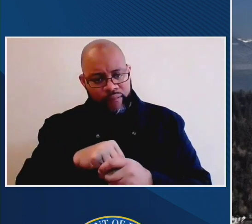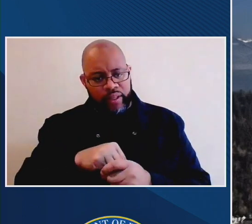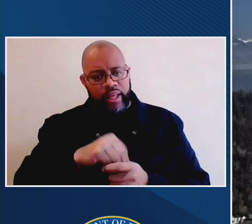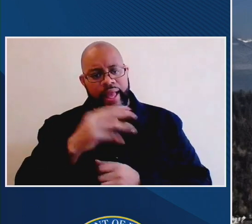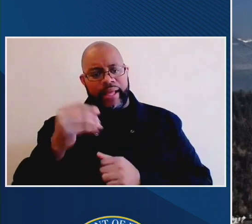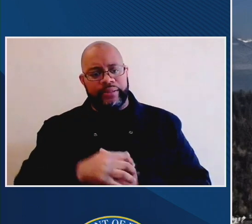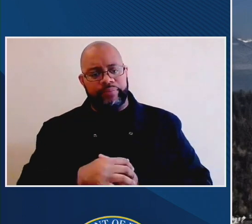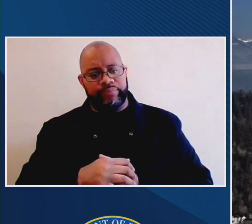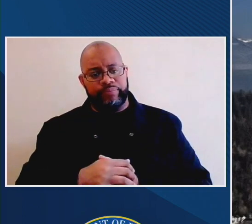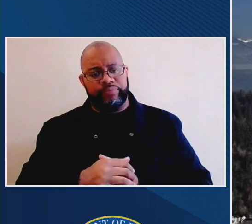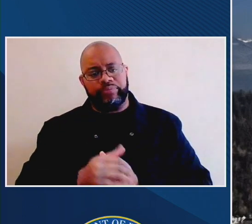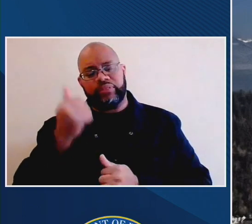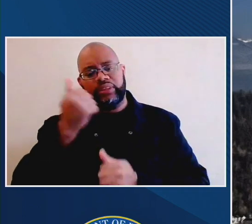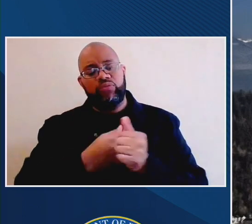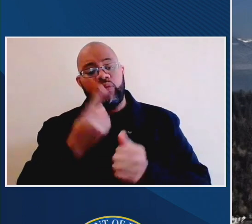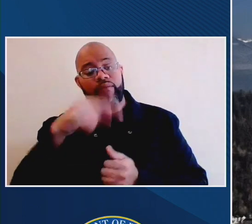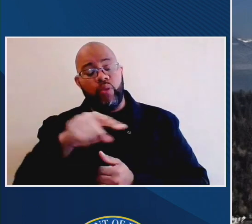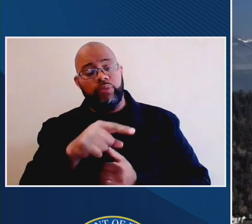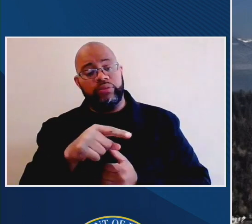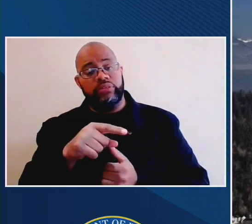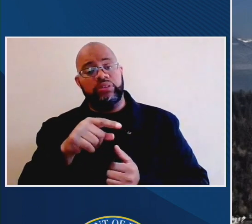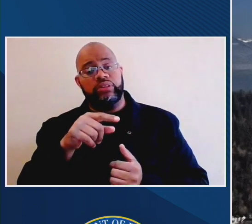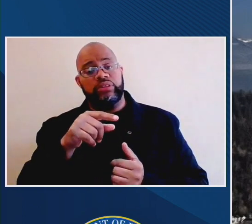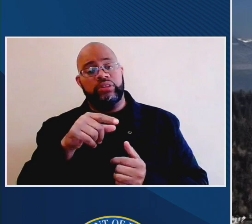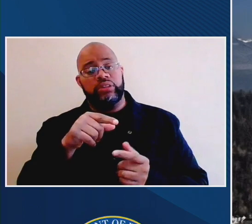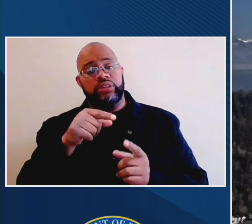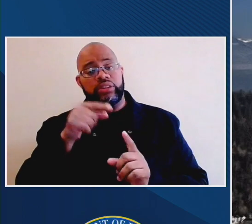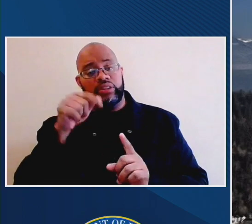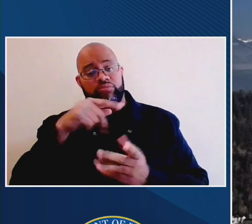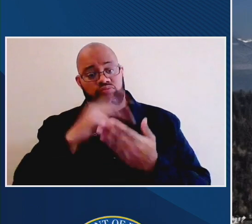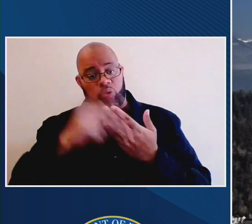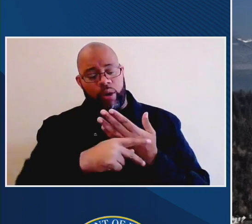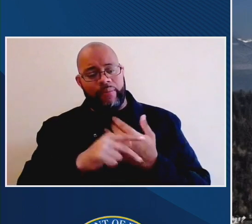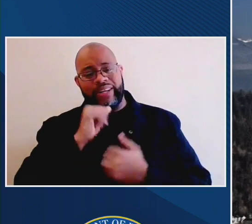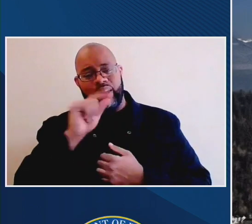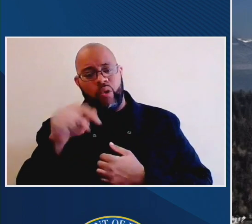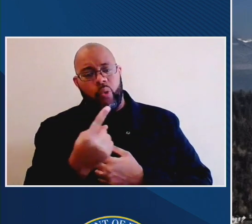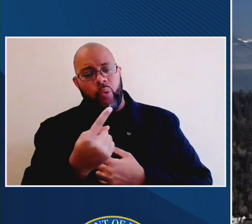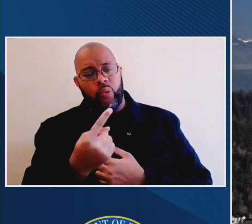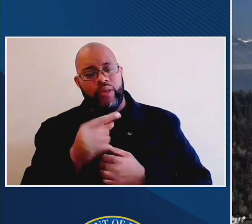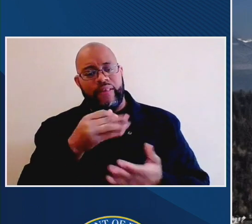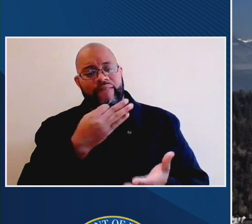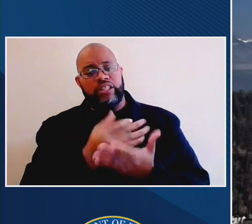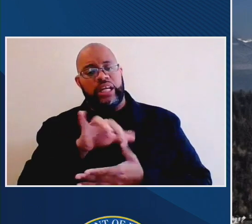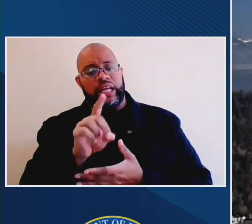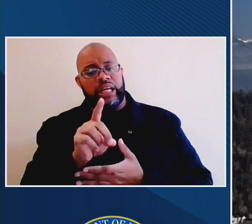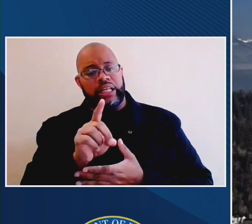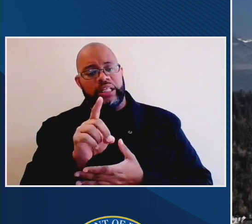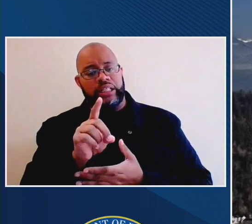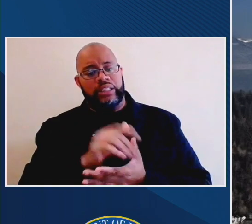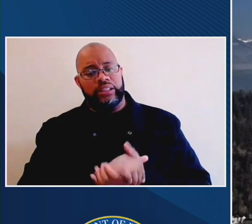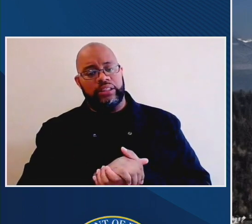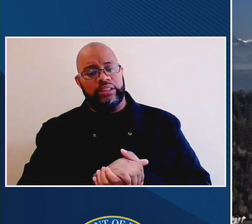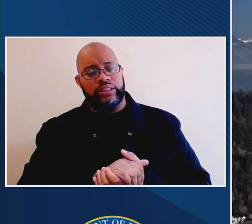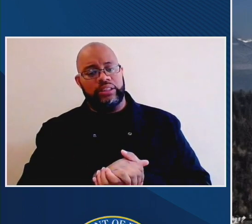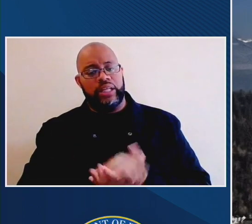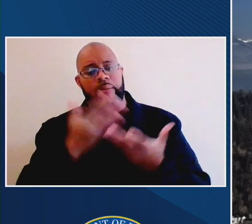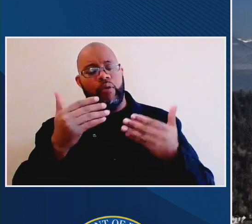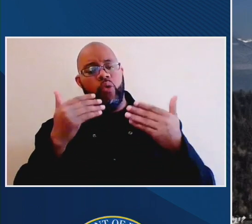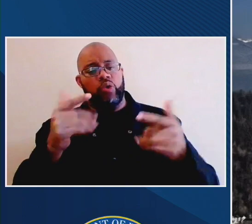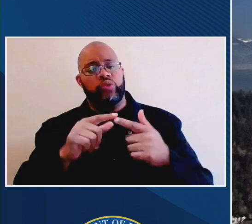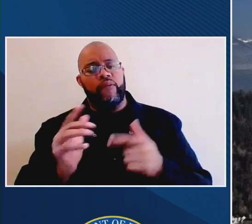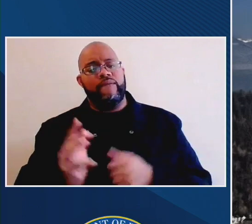And one of which I would say is that, and I think this was mentioned or referred to at some point earlier, even earlier when I was